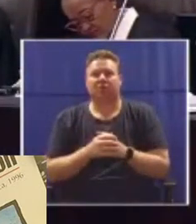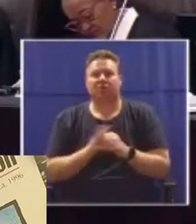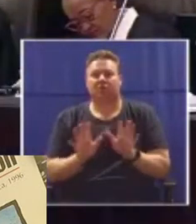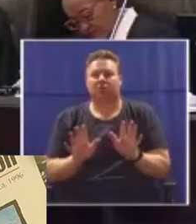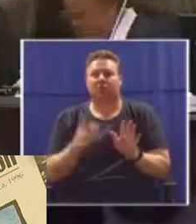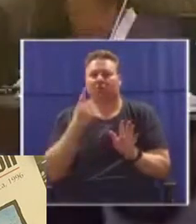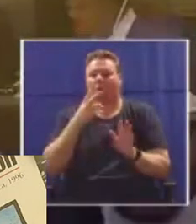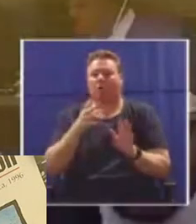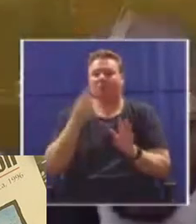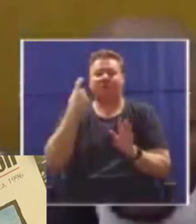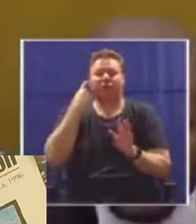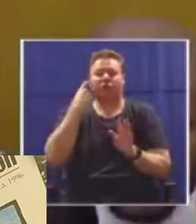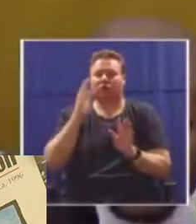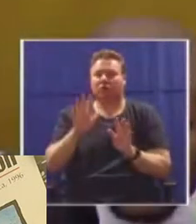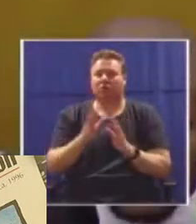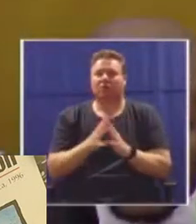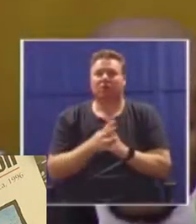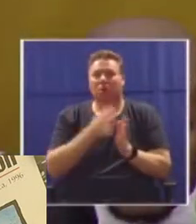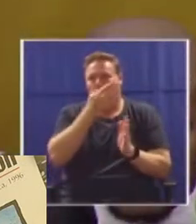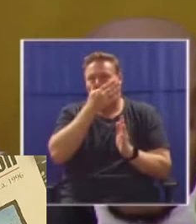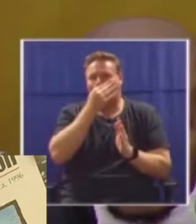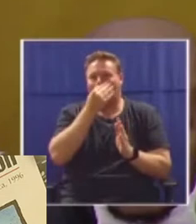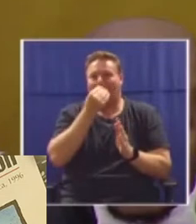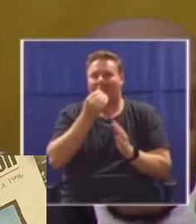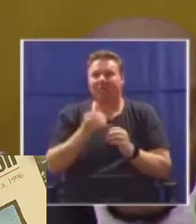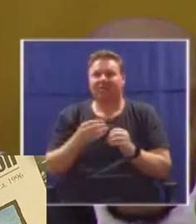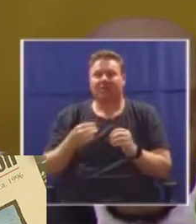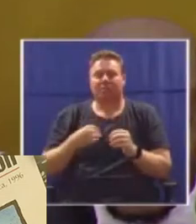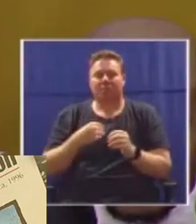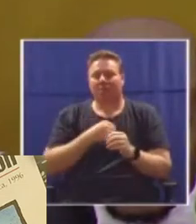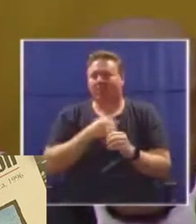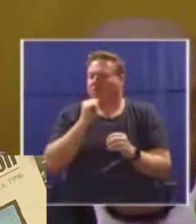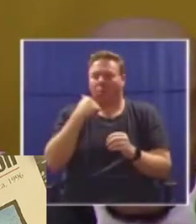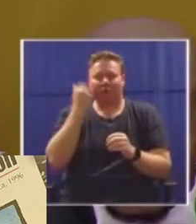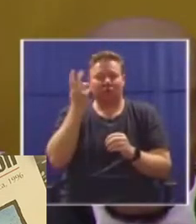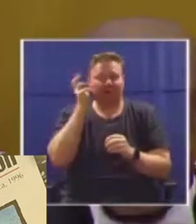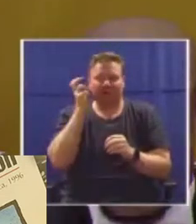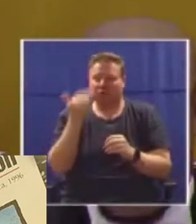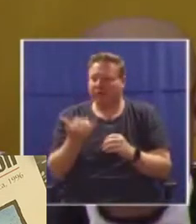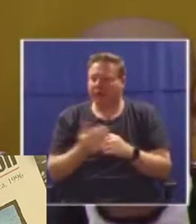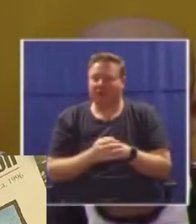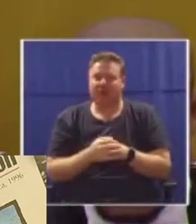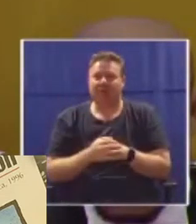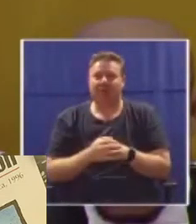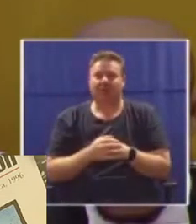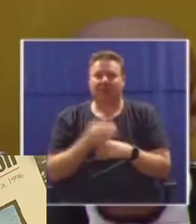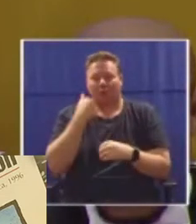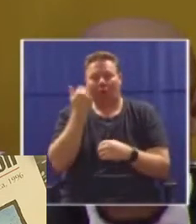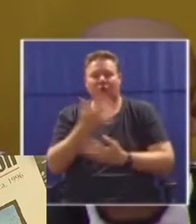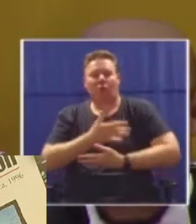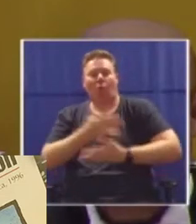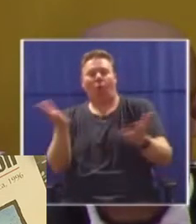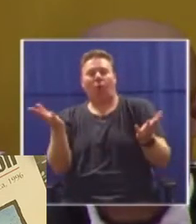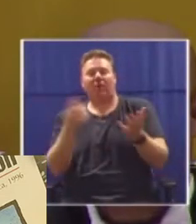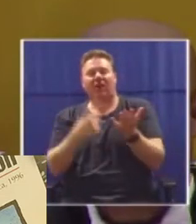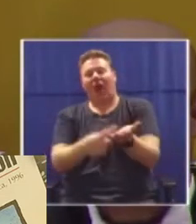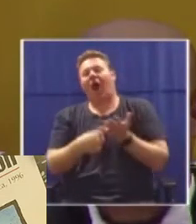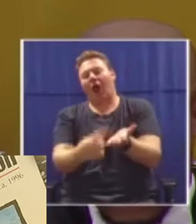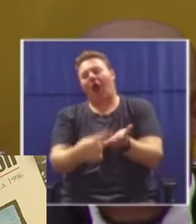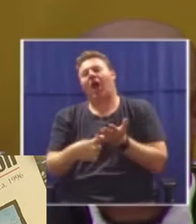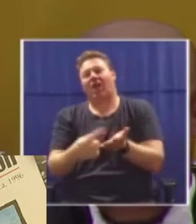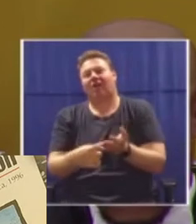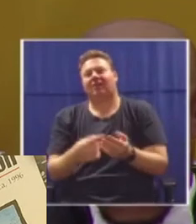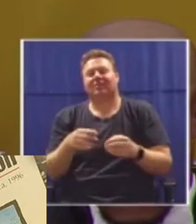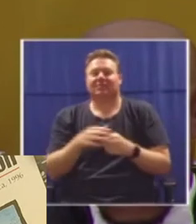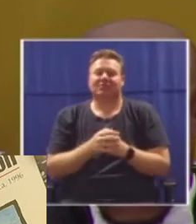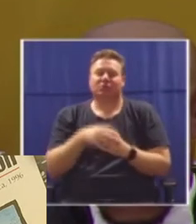you just stop, please? Seems to me the members don't want to hear the order. They want an open debate. Can